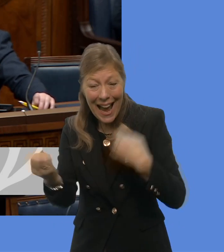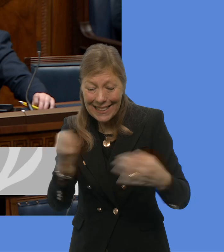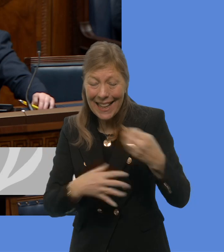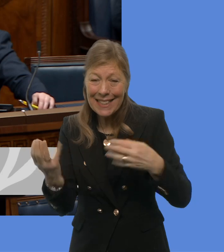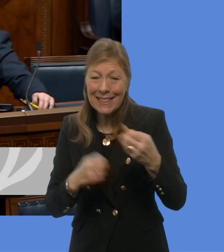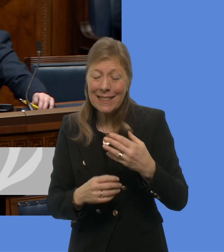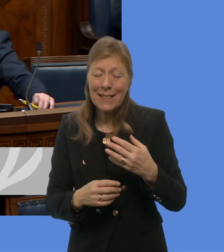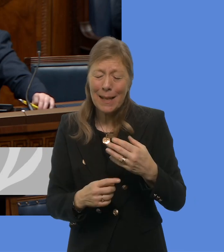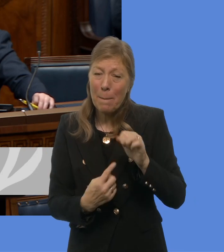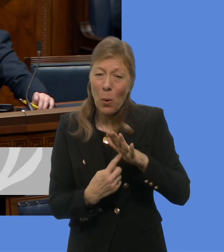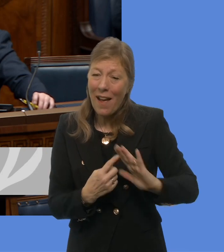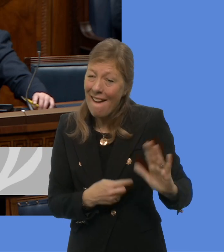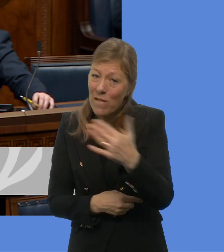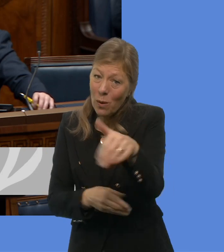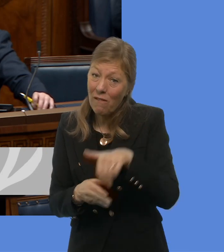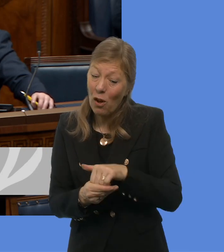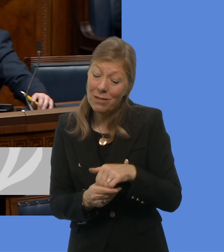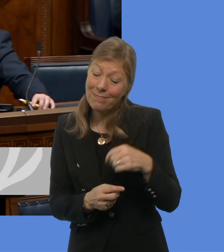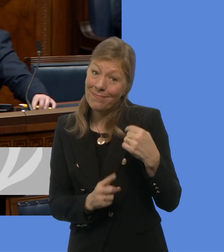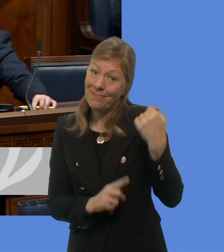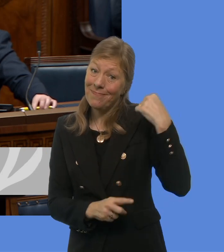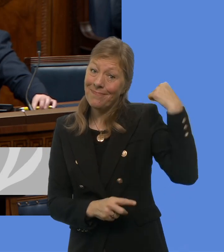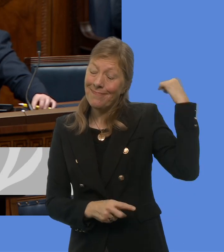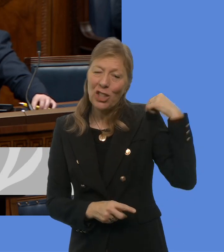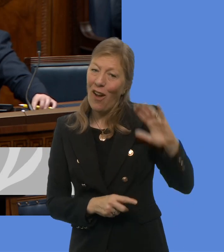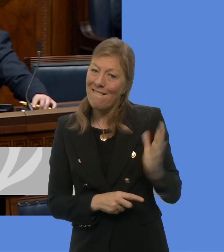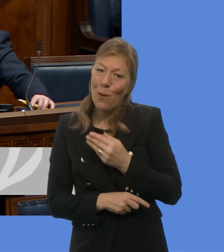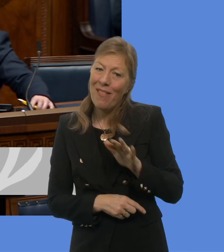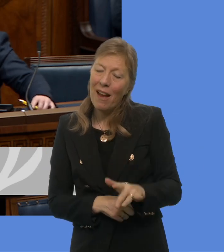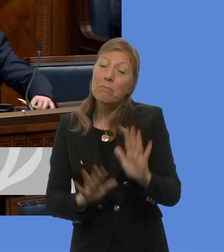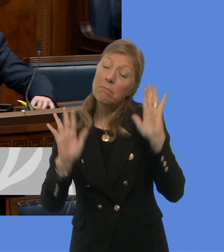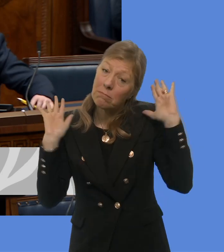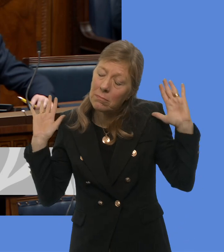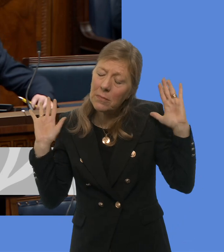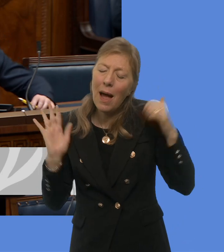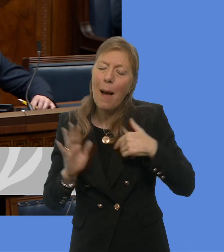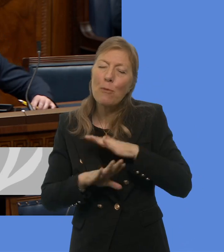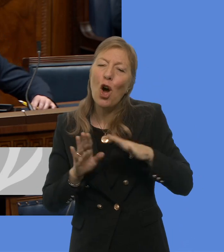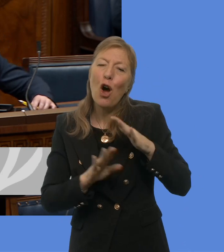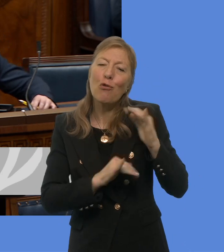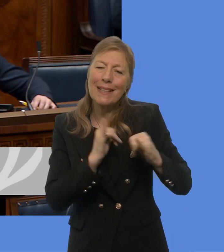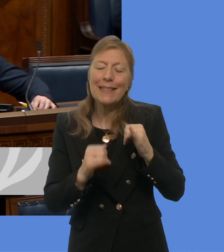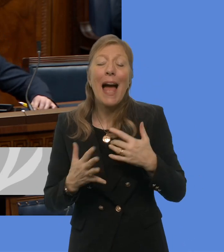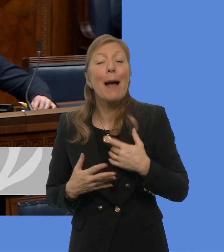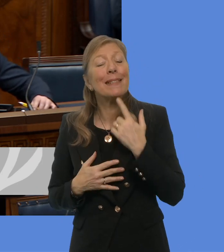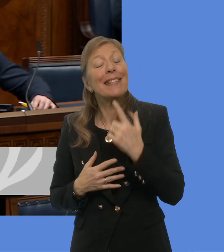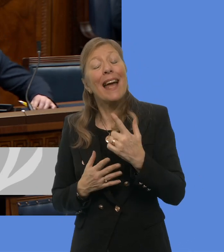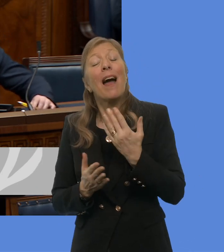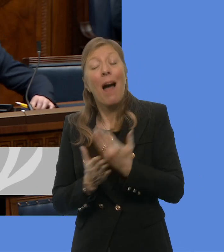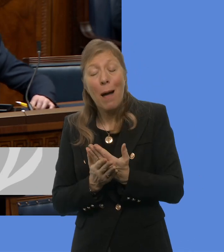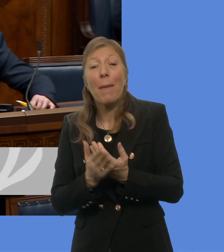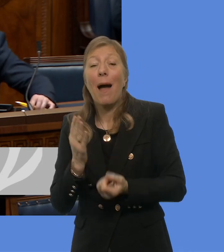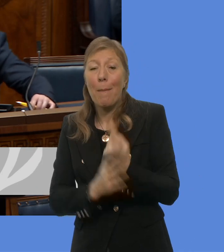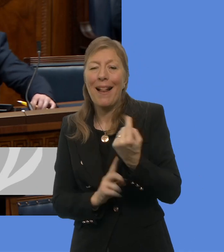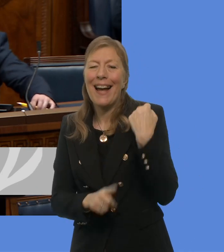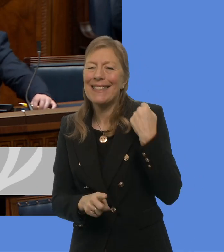get-go. And that clearly didn't happen this time, which is not a criticism of the department, but it's a critique of what happened last time and how